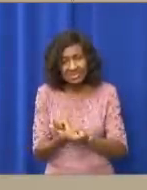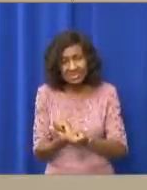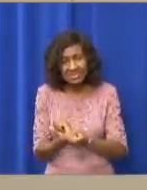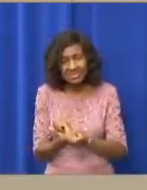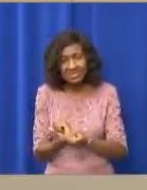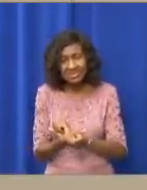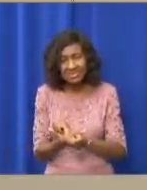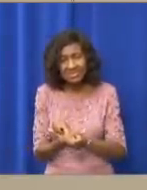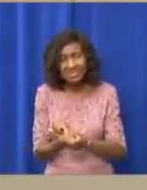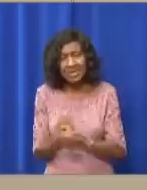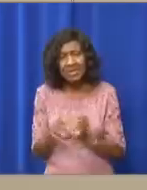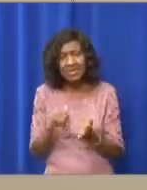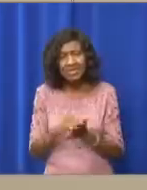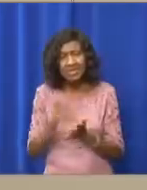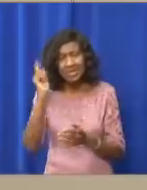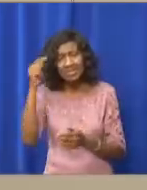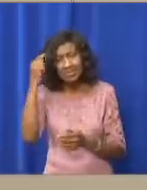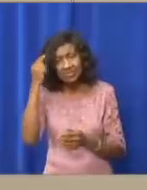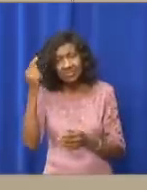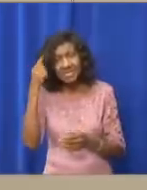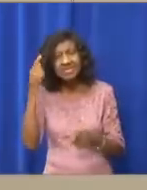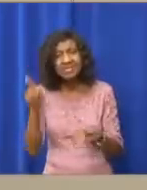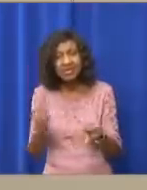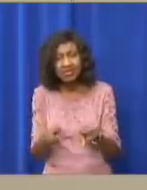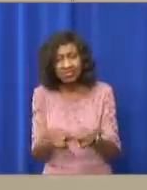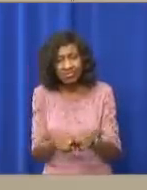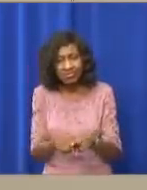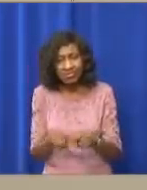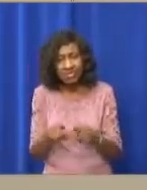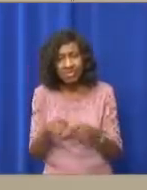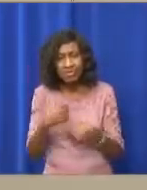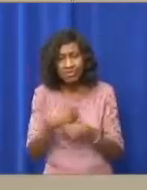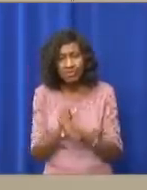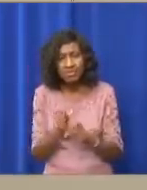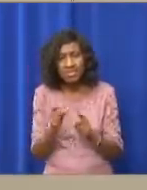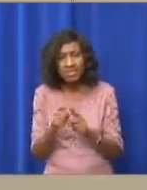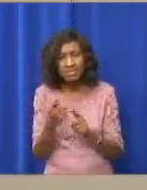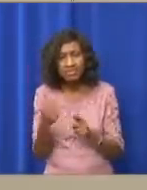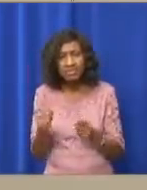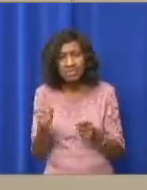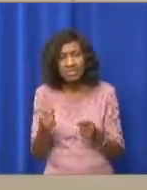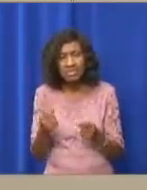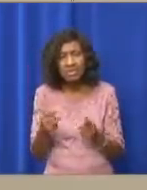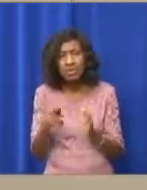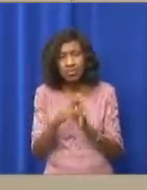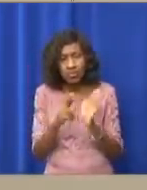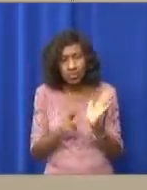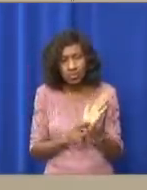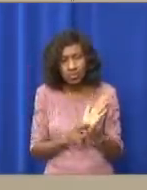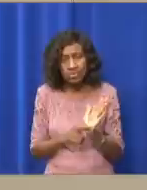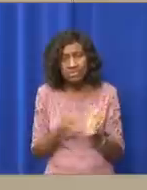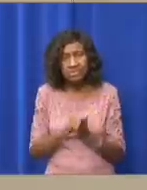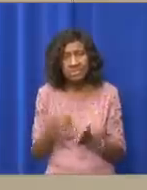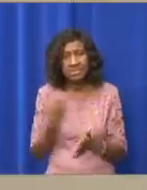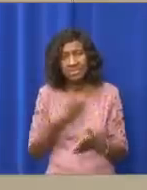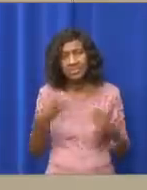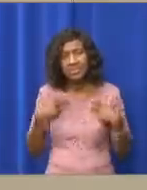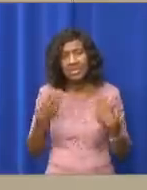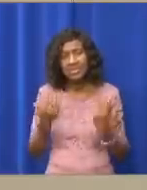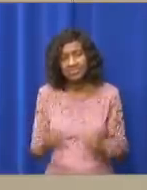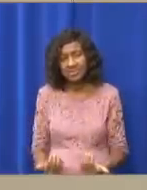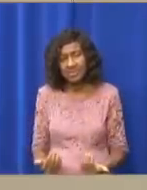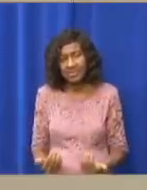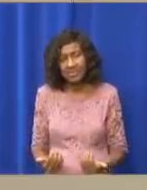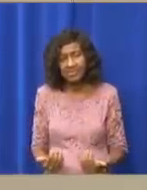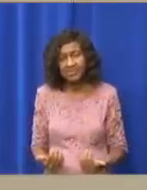significant changes the government has agreed to make to the current restrictions. I want to thank the Commissioner for such clarity